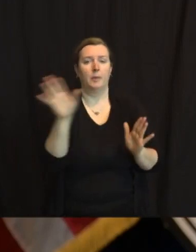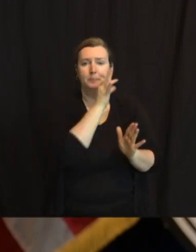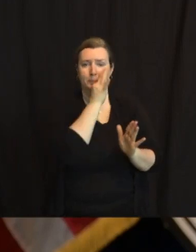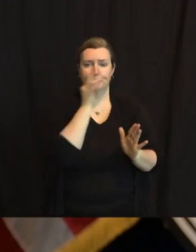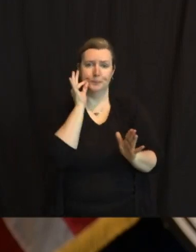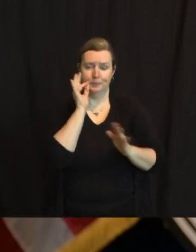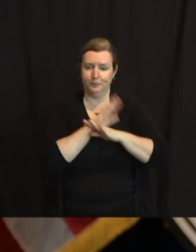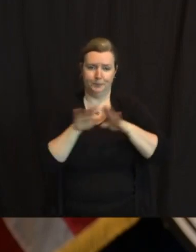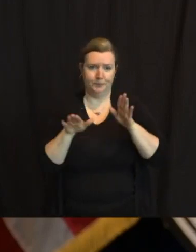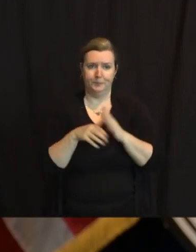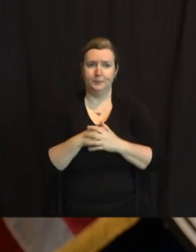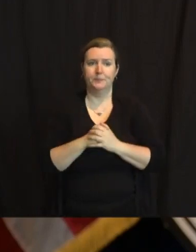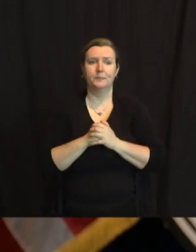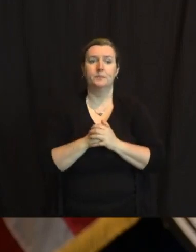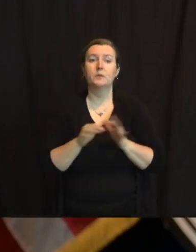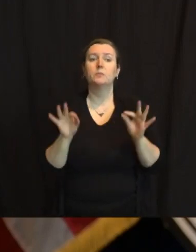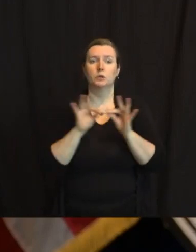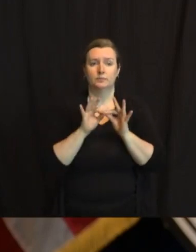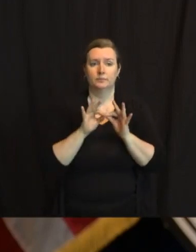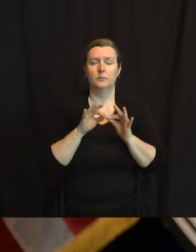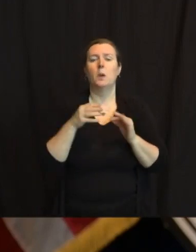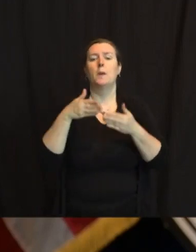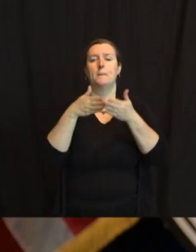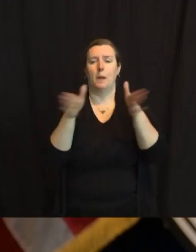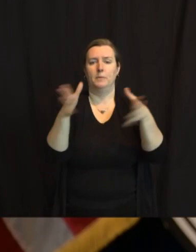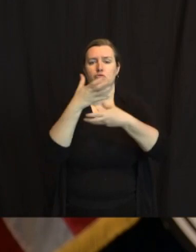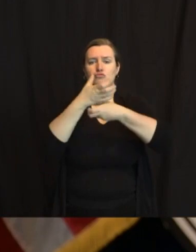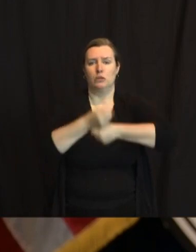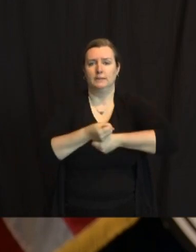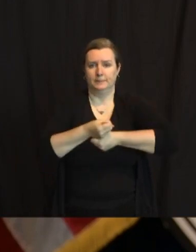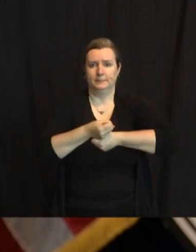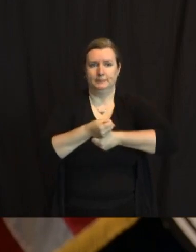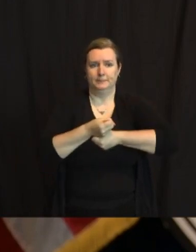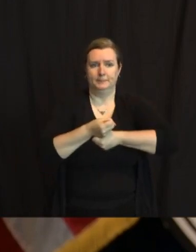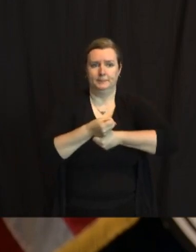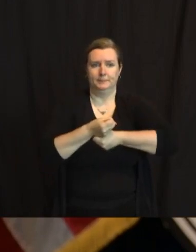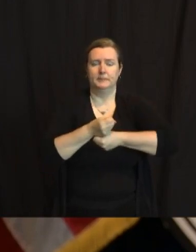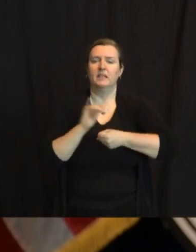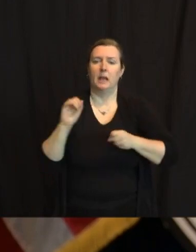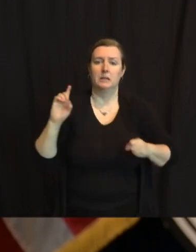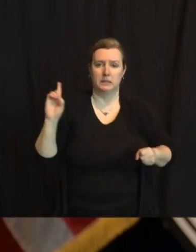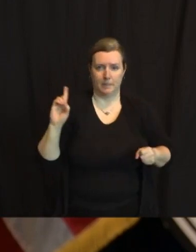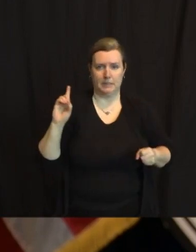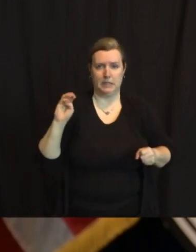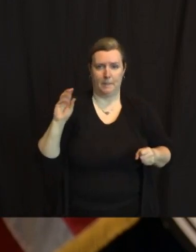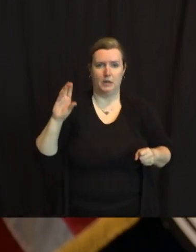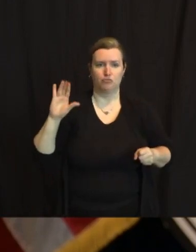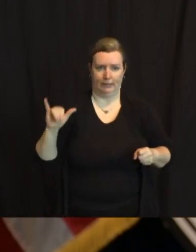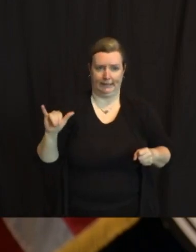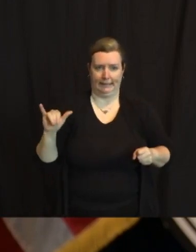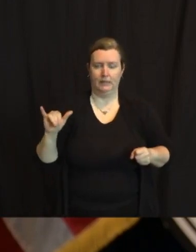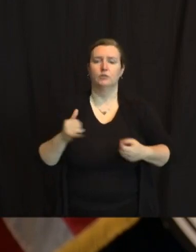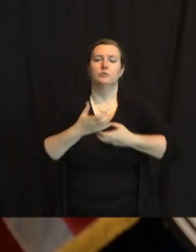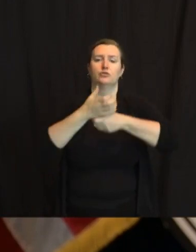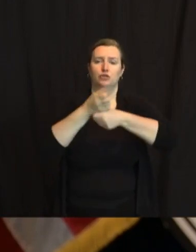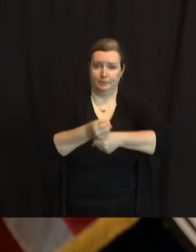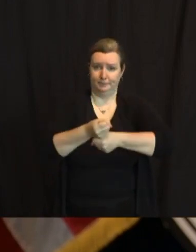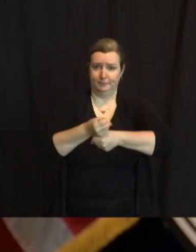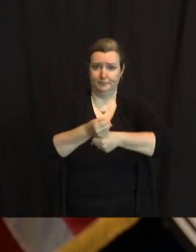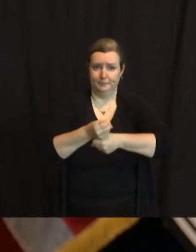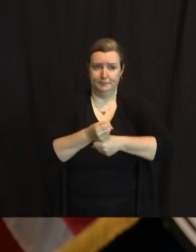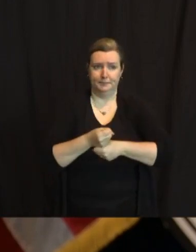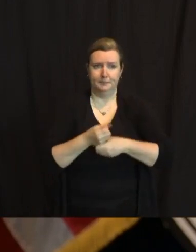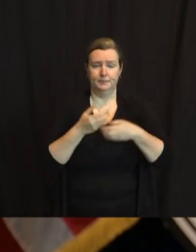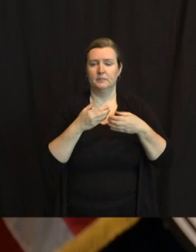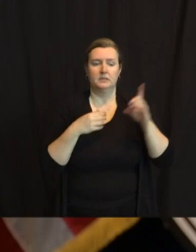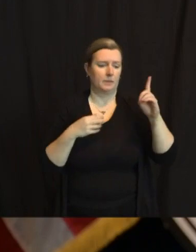is a sacred cornerstone of our democracy, and it behooves all of us on all sides of the aisle, both sides of the aisle, all corners of the